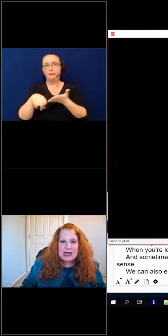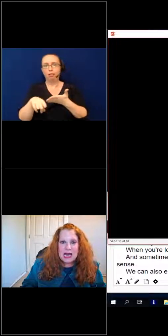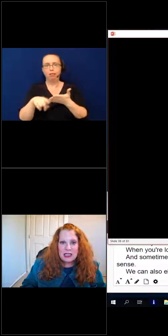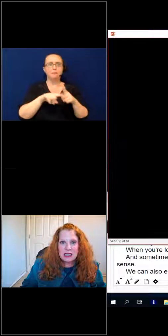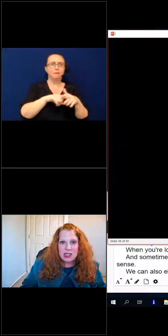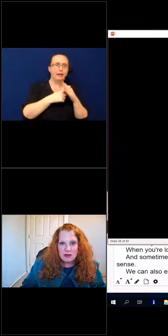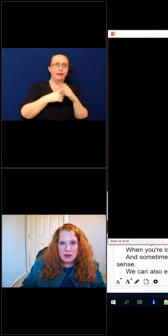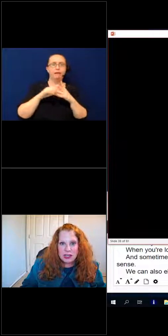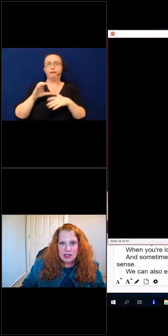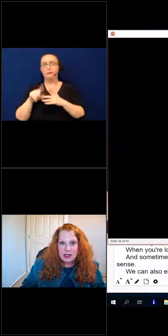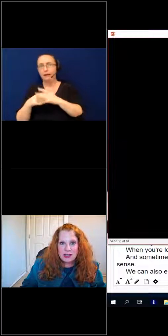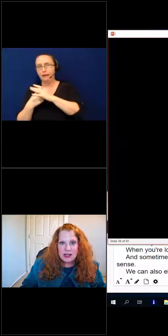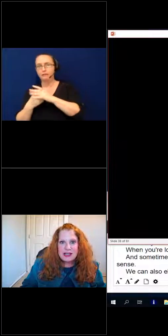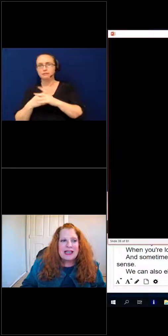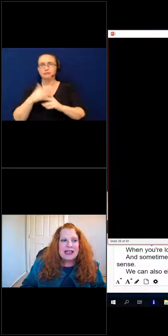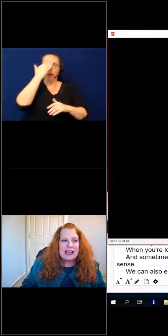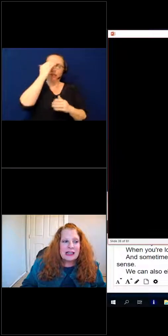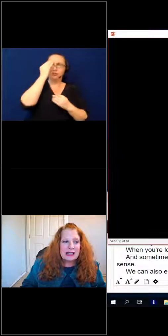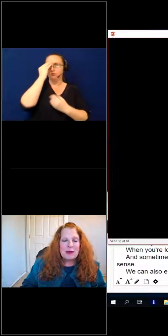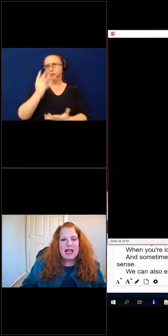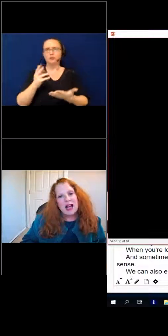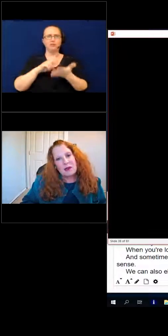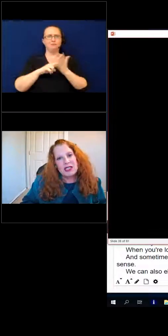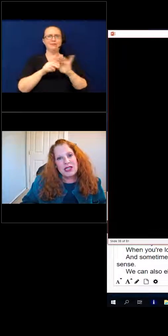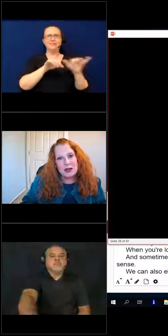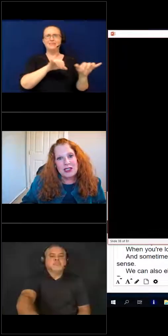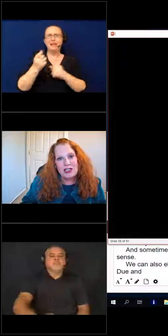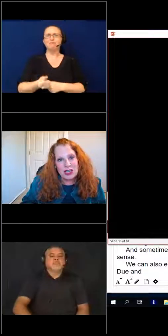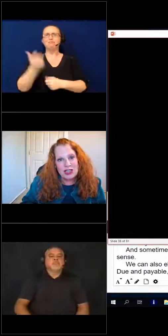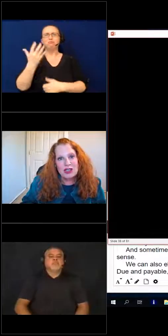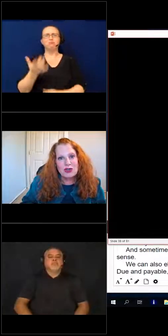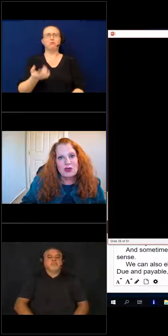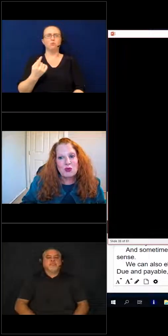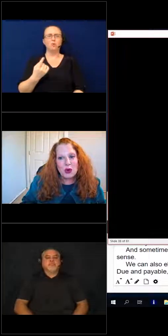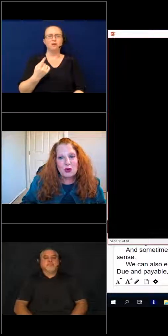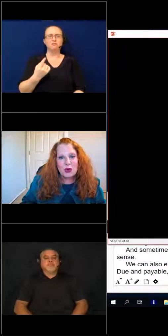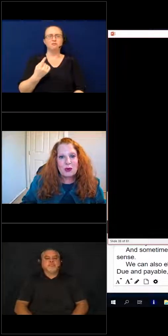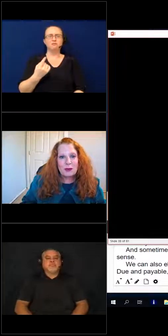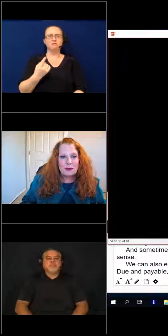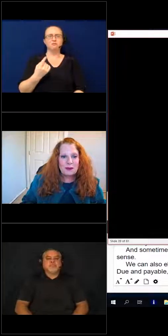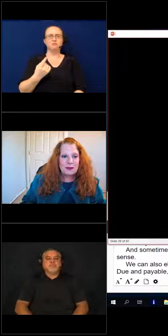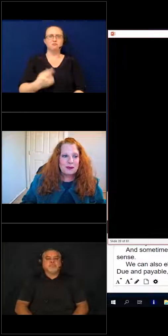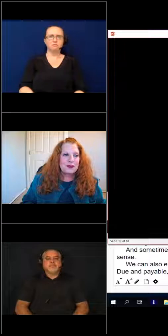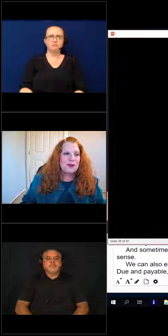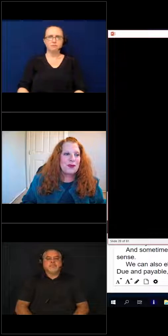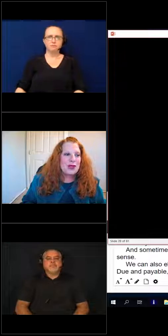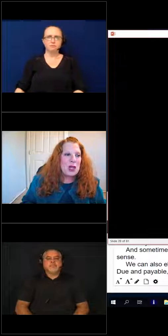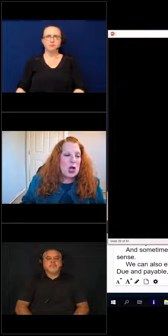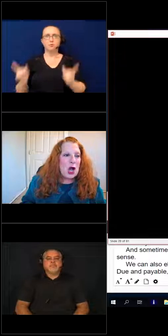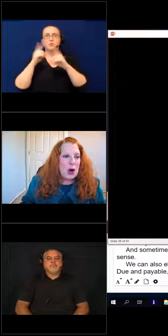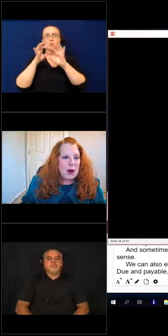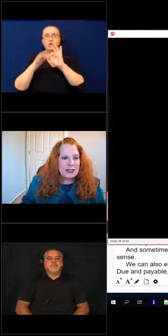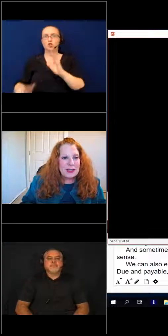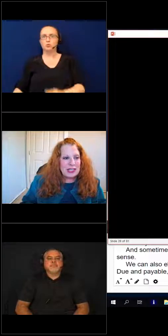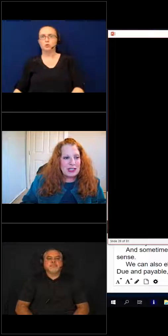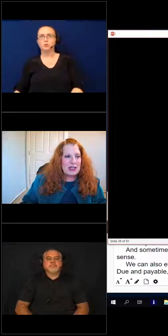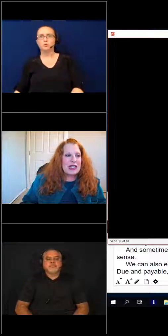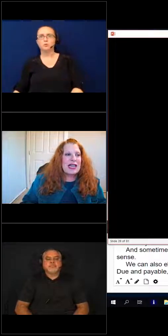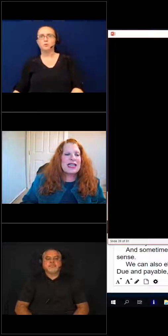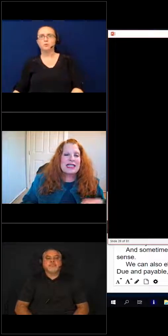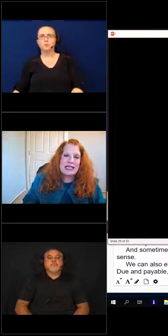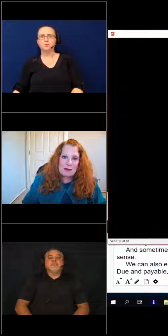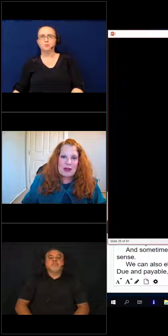commence, knowledge and information. Eliminate common doublets, just use one word. All right, so